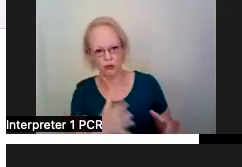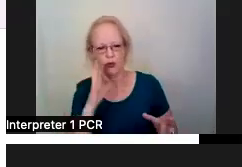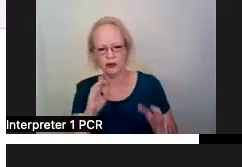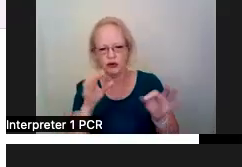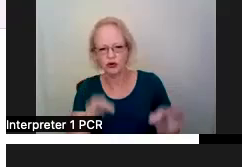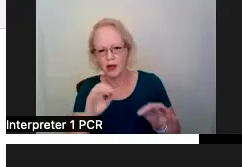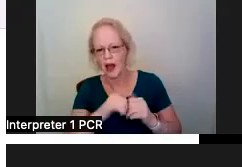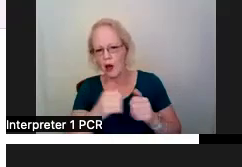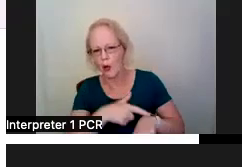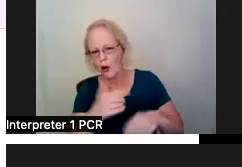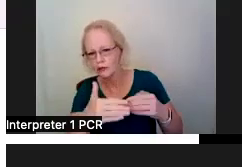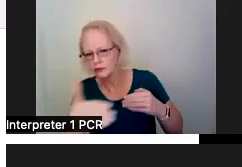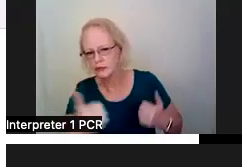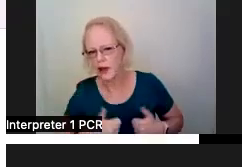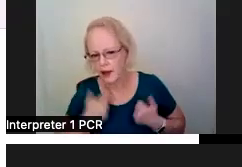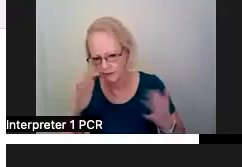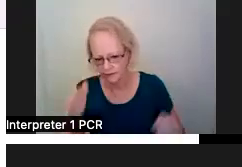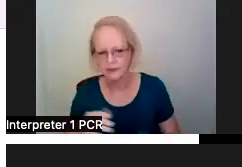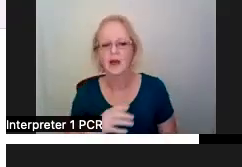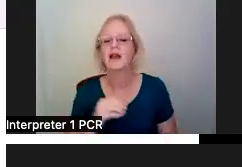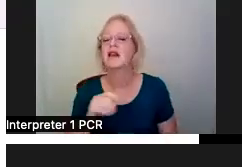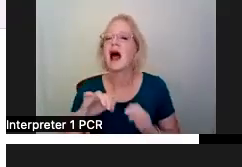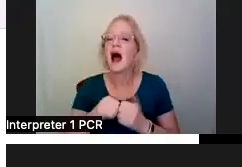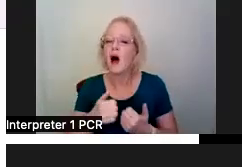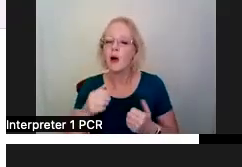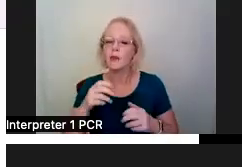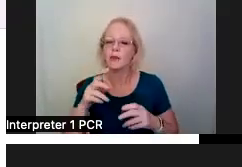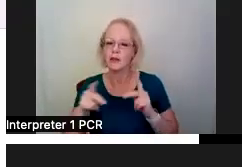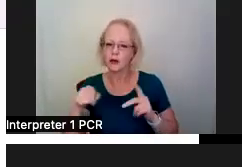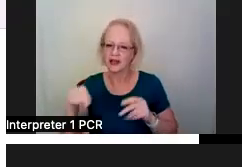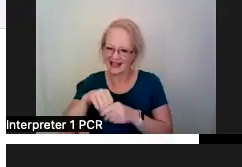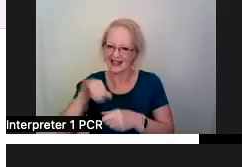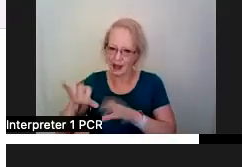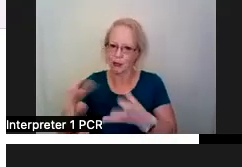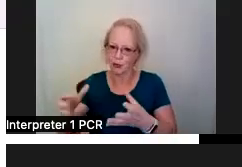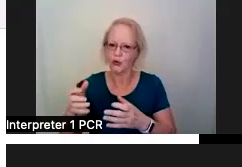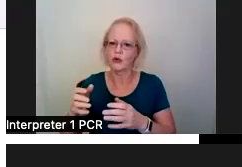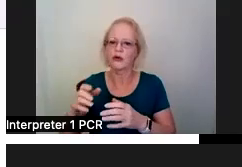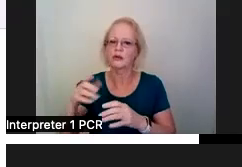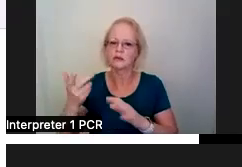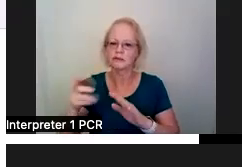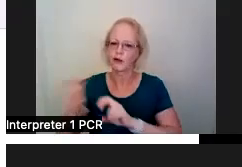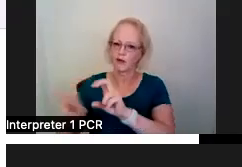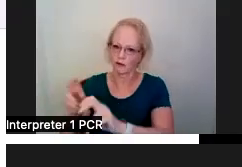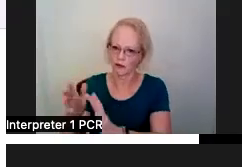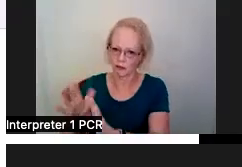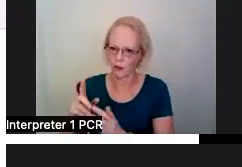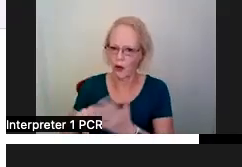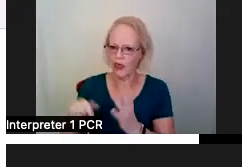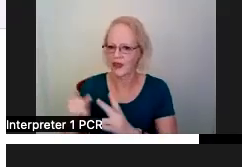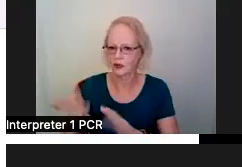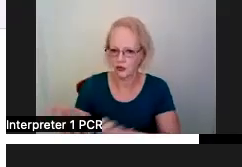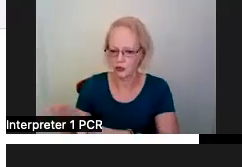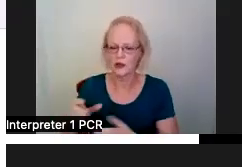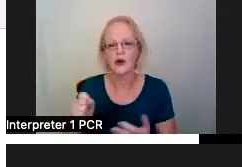the investments in that pool perform. This type of approach is available in the United